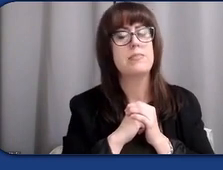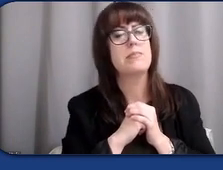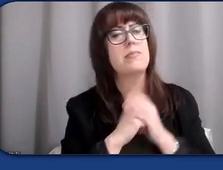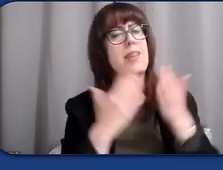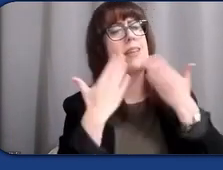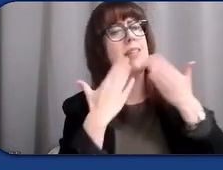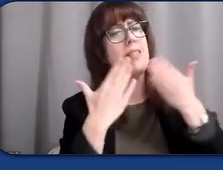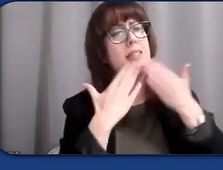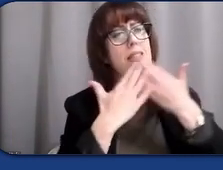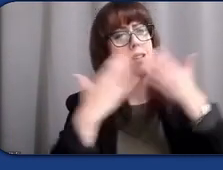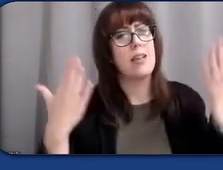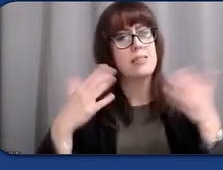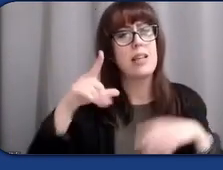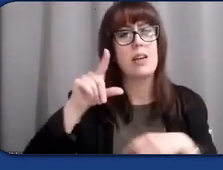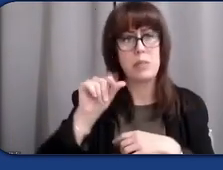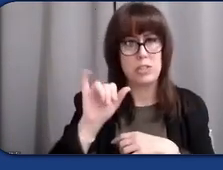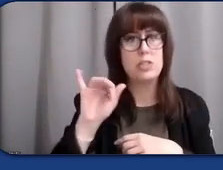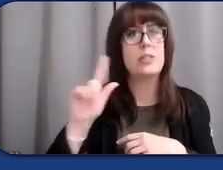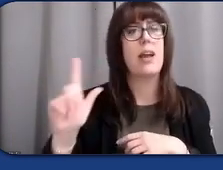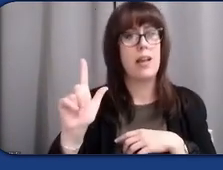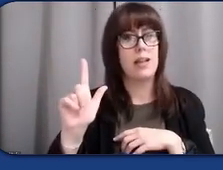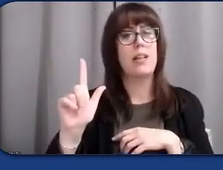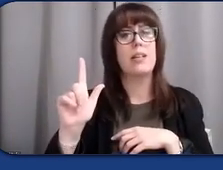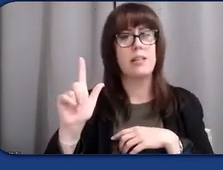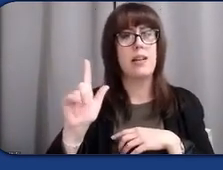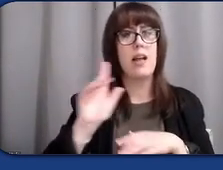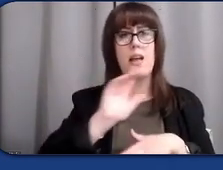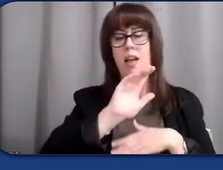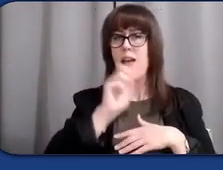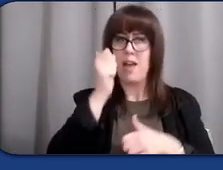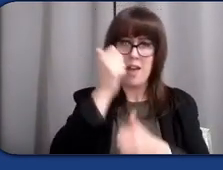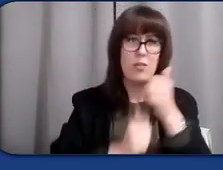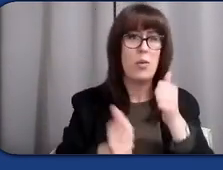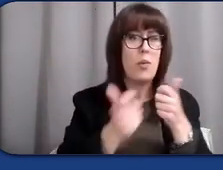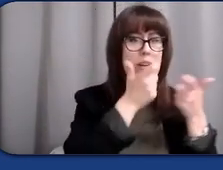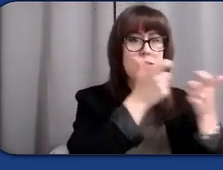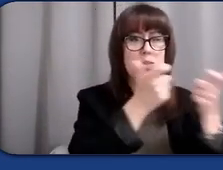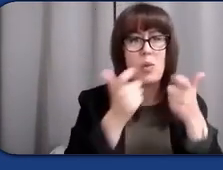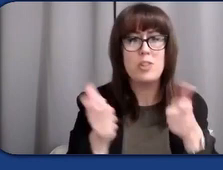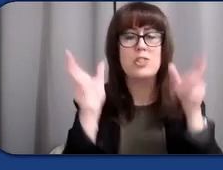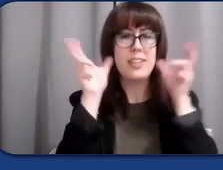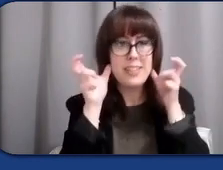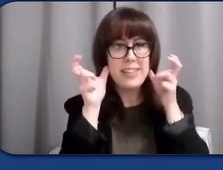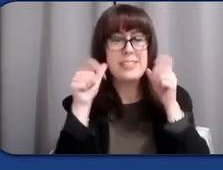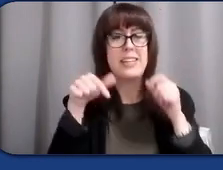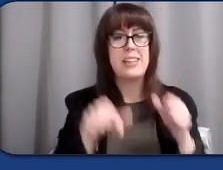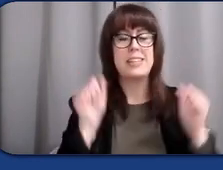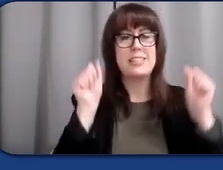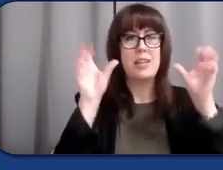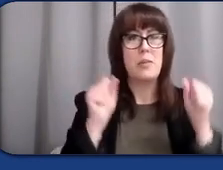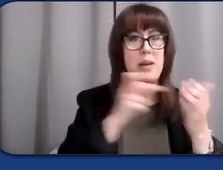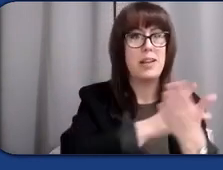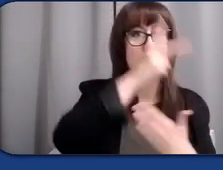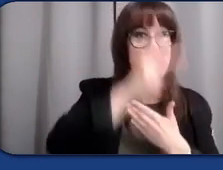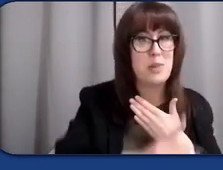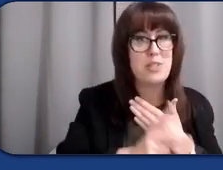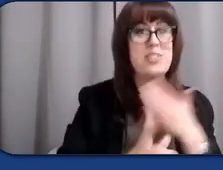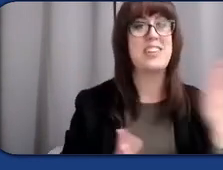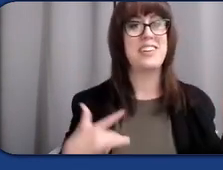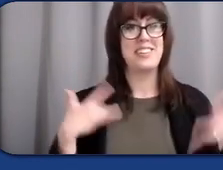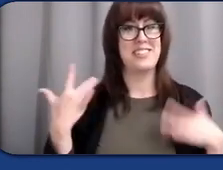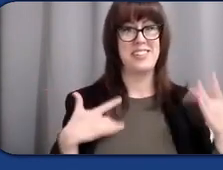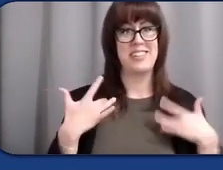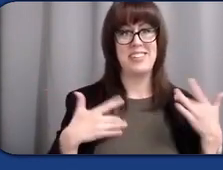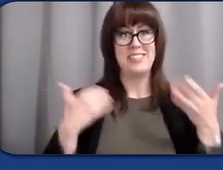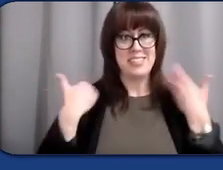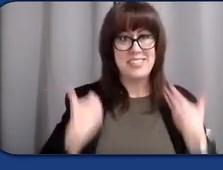Well, thank you so much, Gail Prensky, and all the listeners of this amazing program. I'm really excited